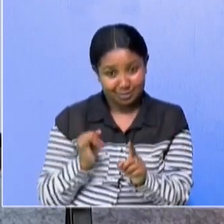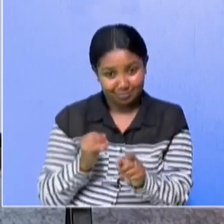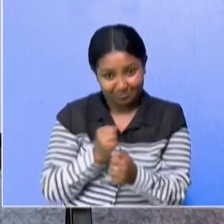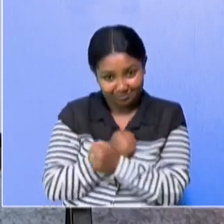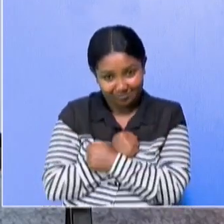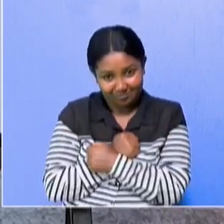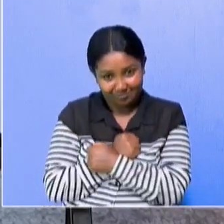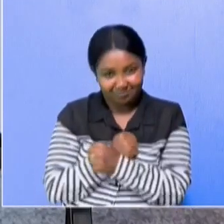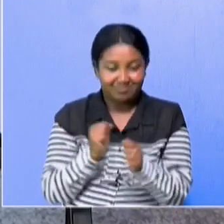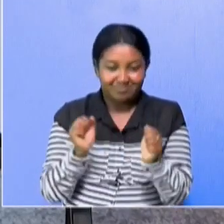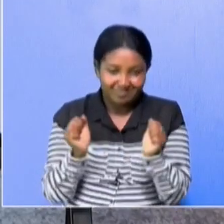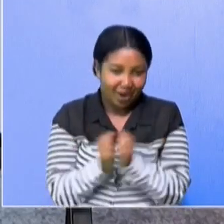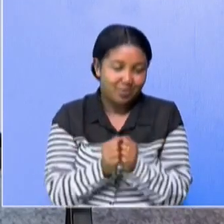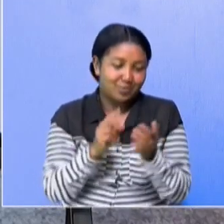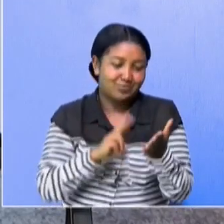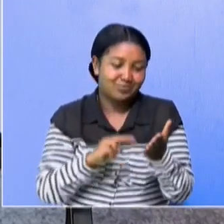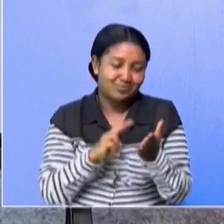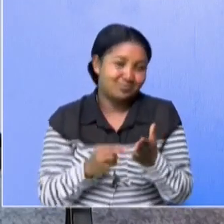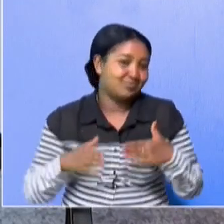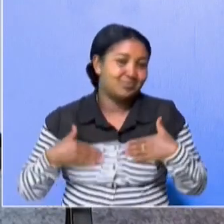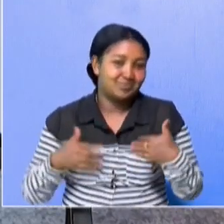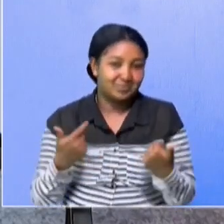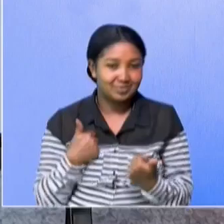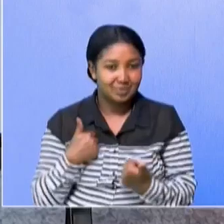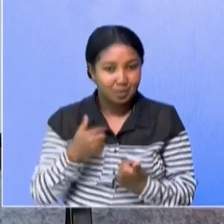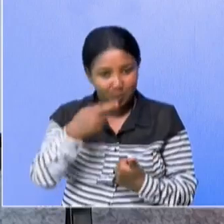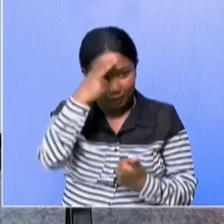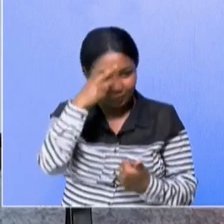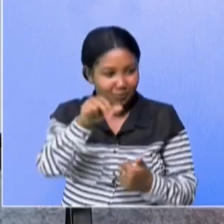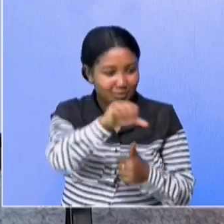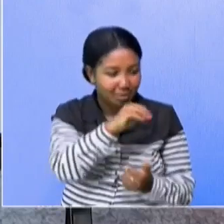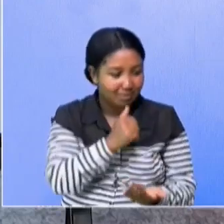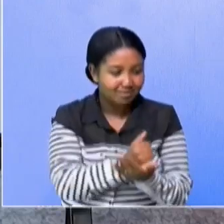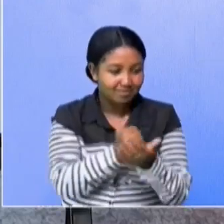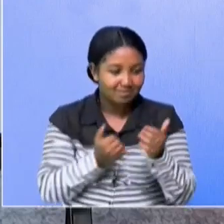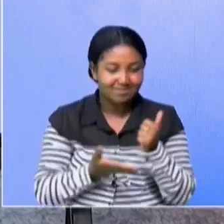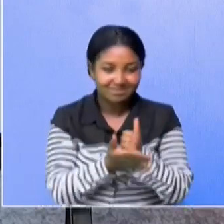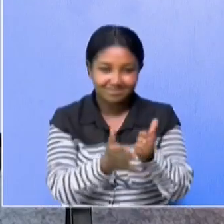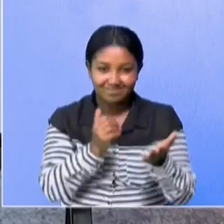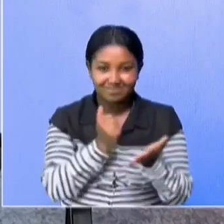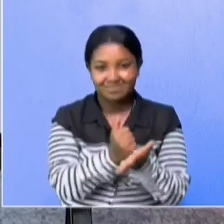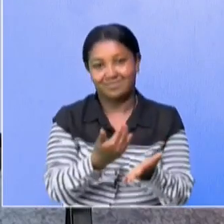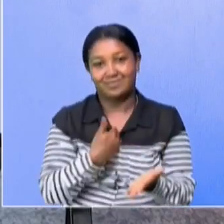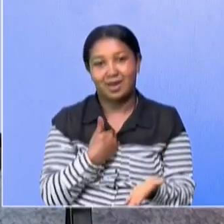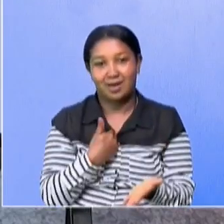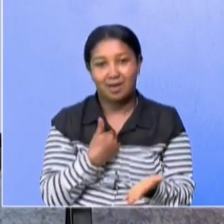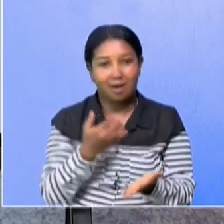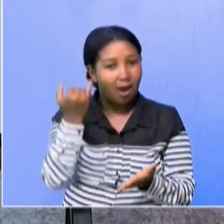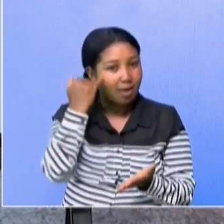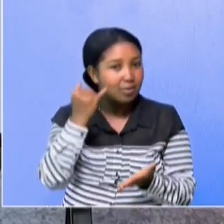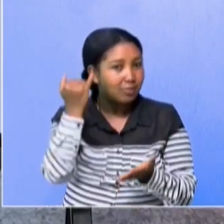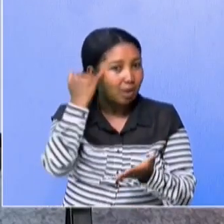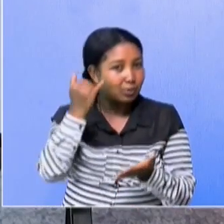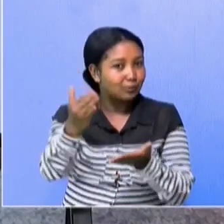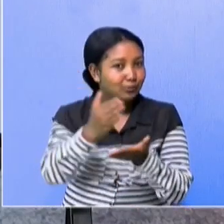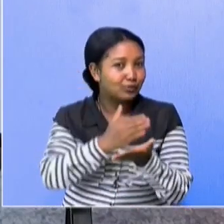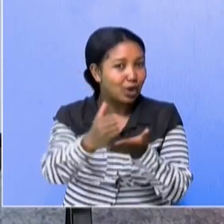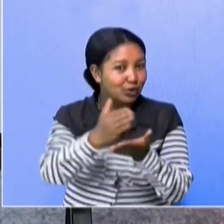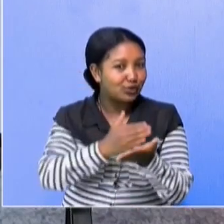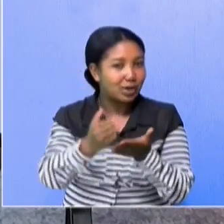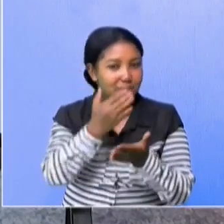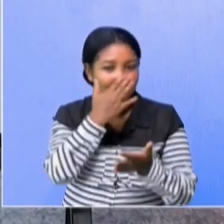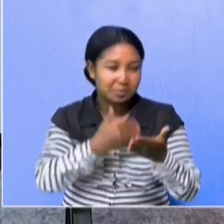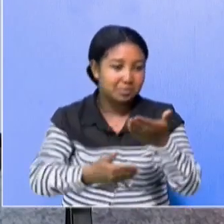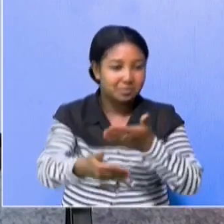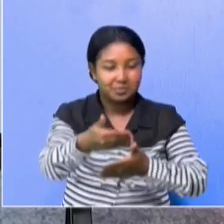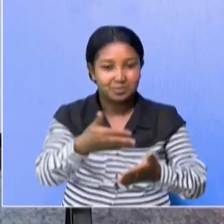just studying together is very important. It helps us to what? Share different kinds of